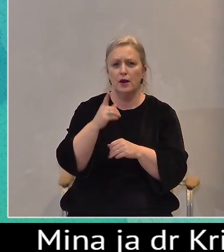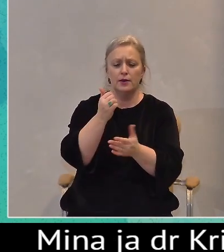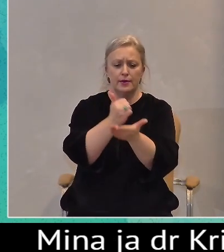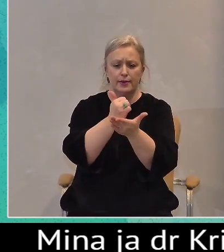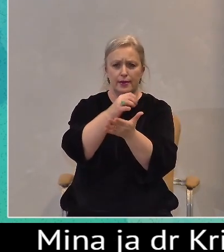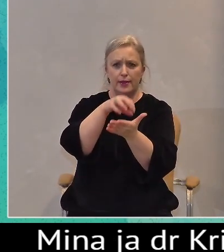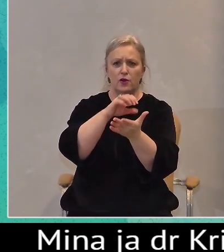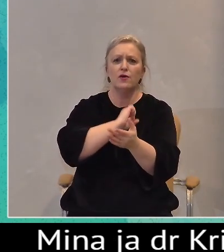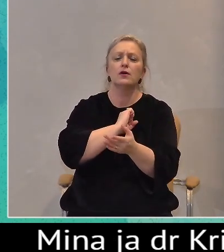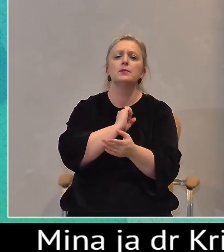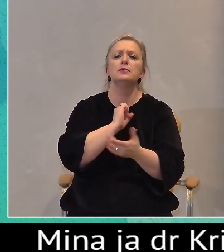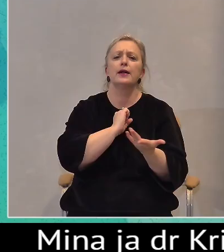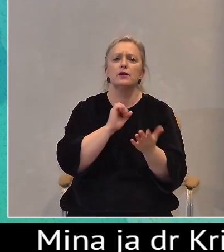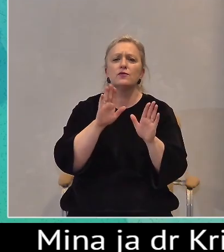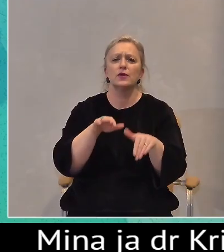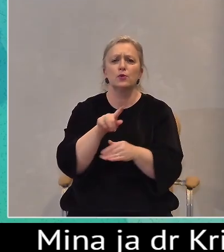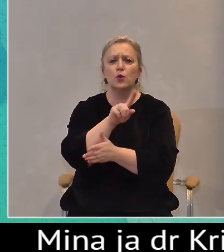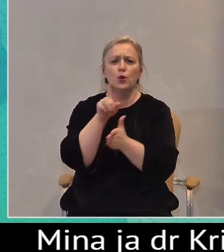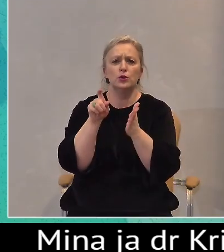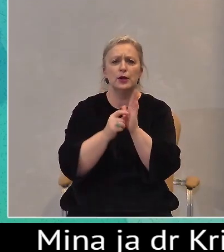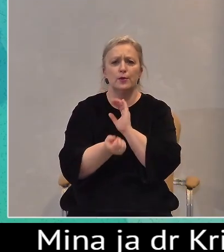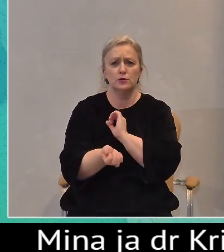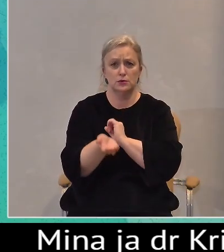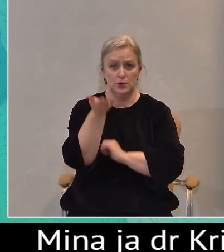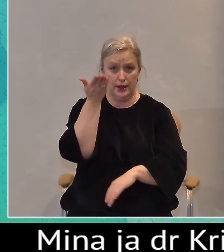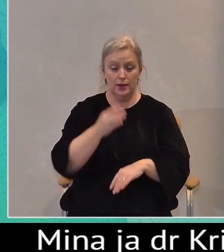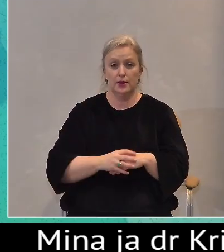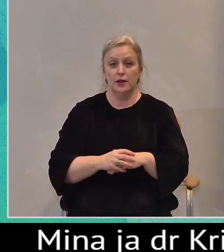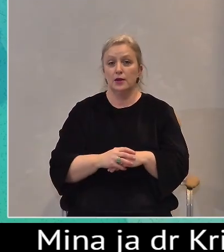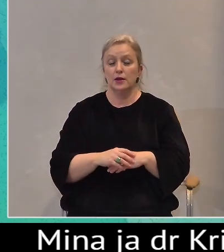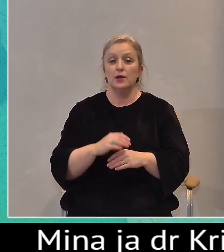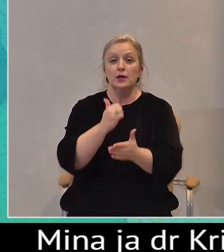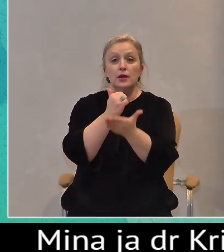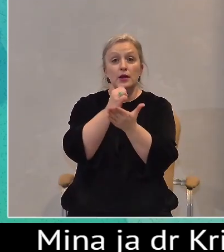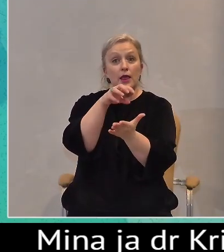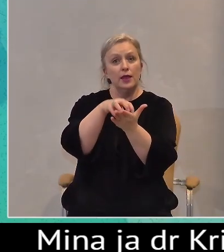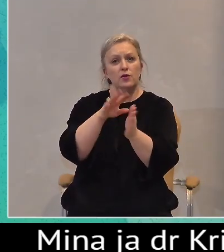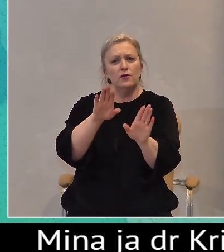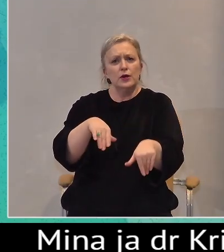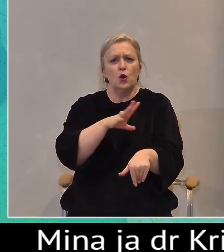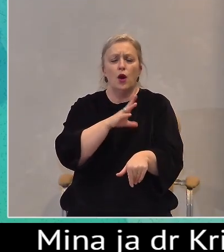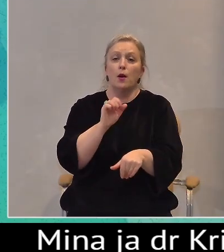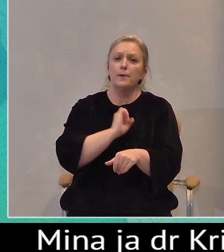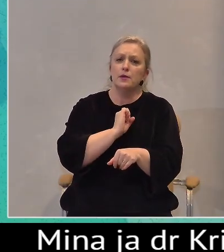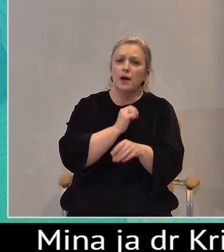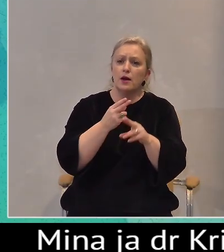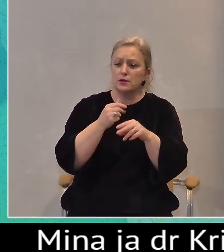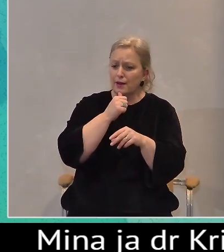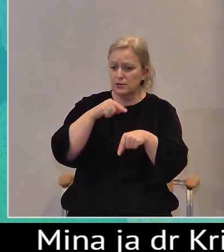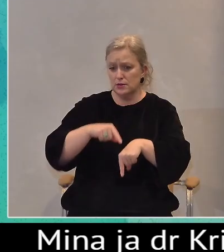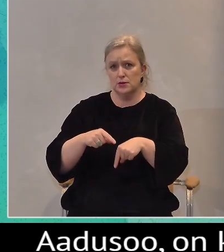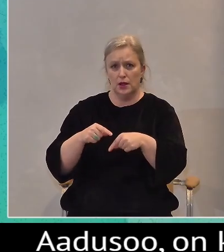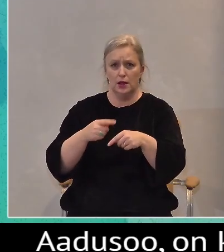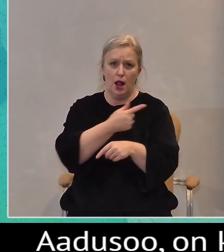previously about Ehlers-Danlos syndrome. Let's come back to the question why we need a rare disease